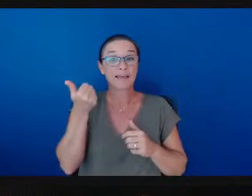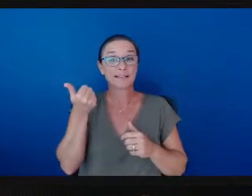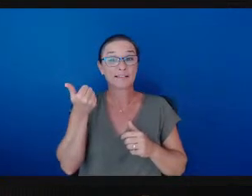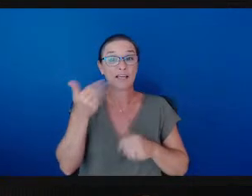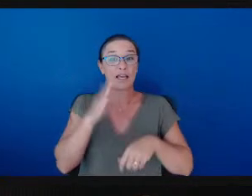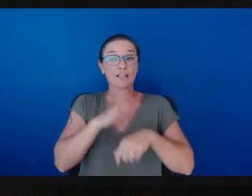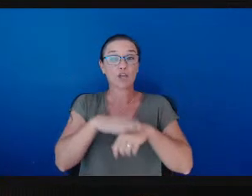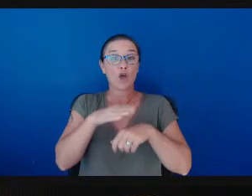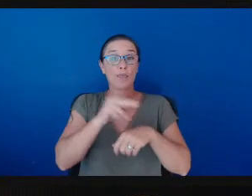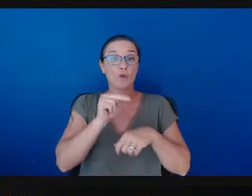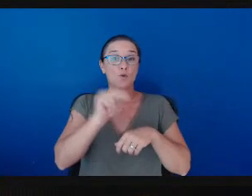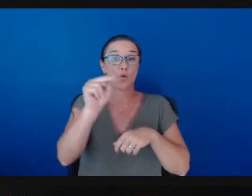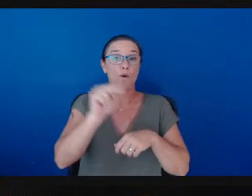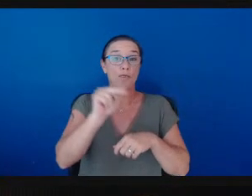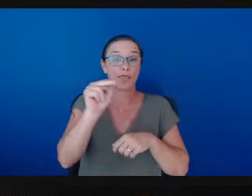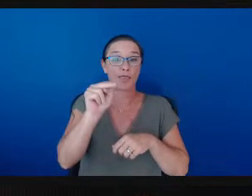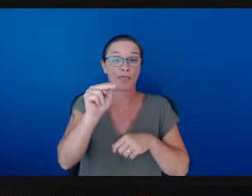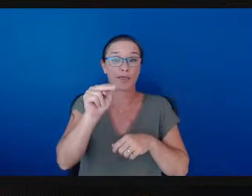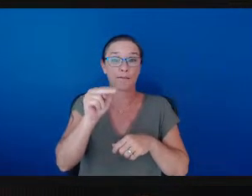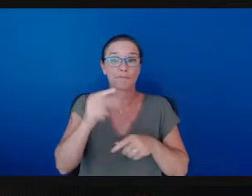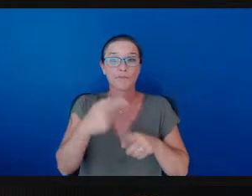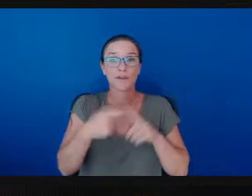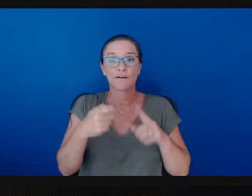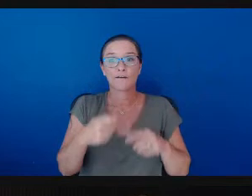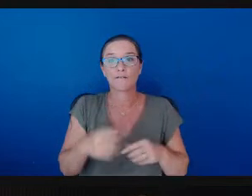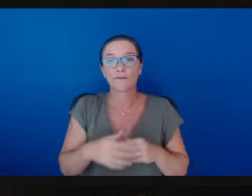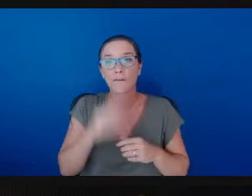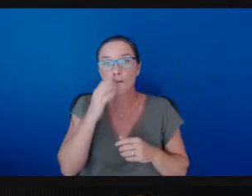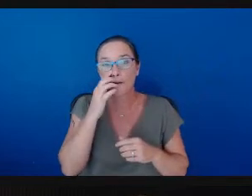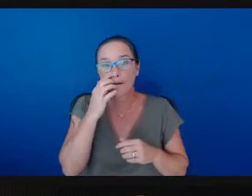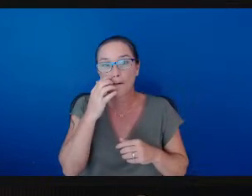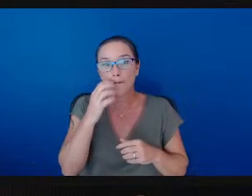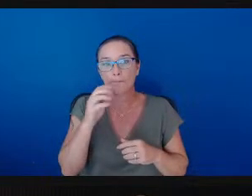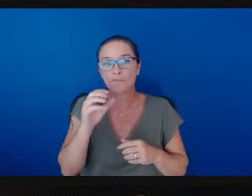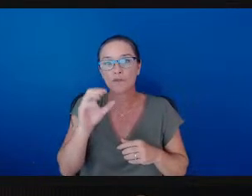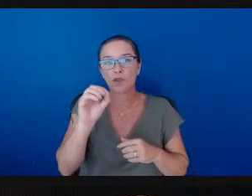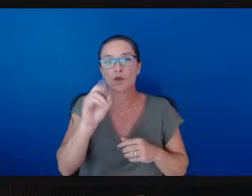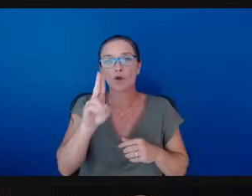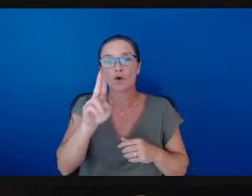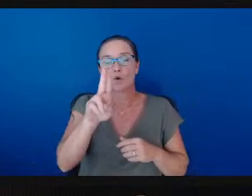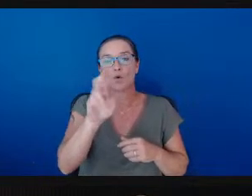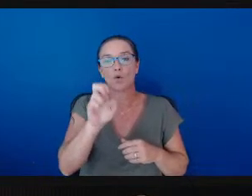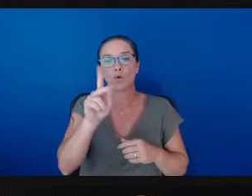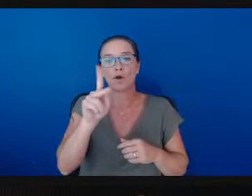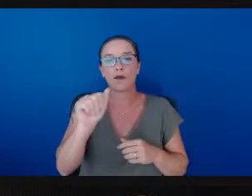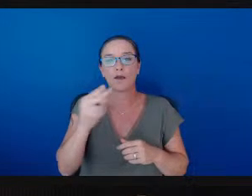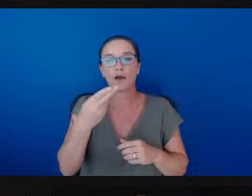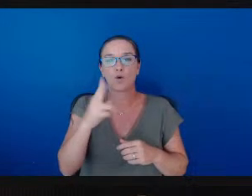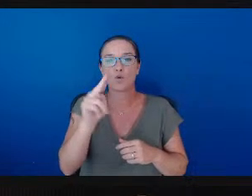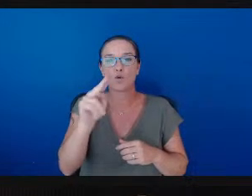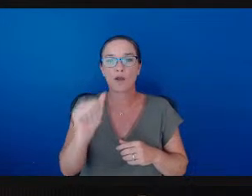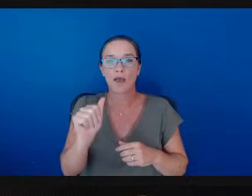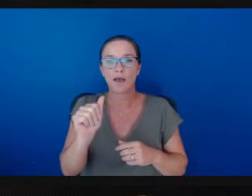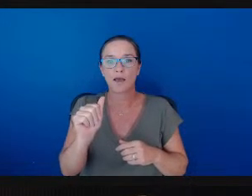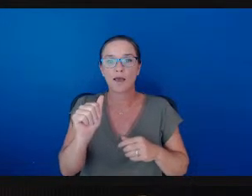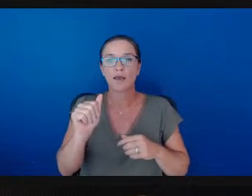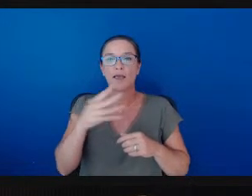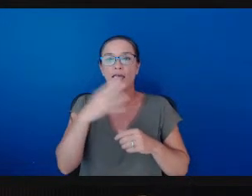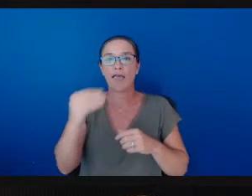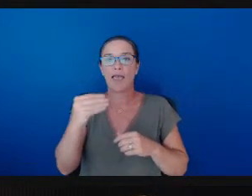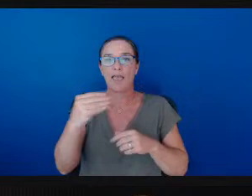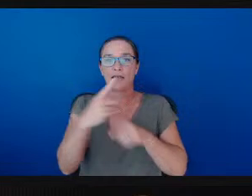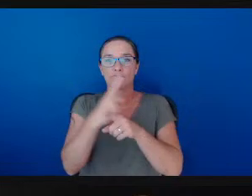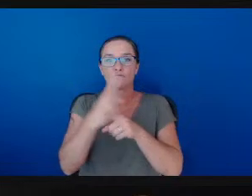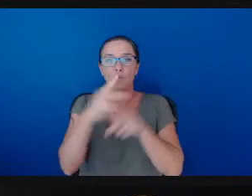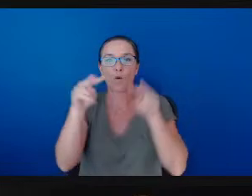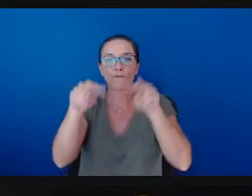of the crater from Uekahuna over to Kilauea Overlook and a little bit further to the east as well. Right in there is the